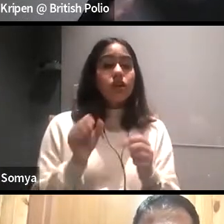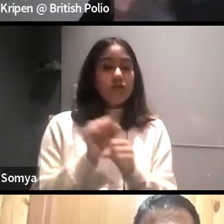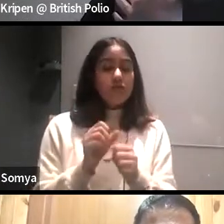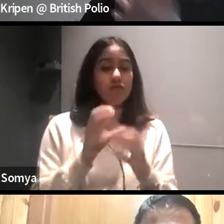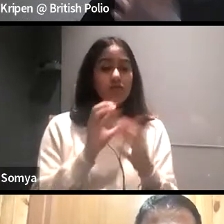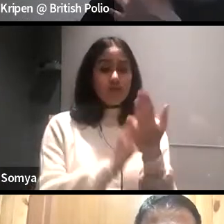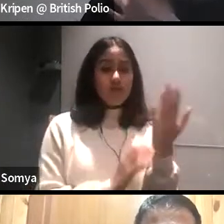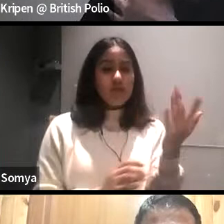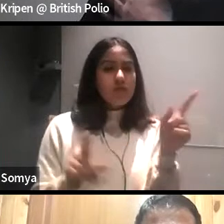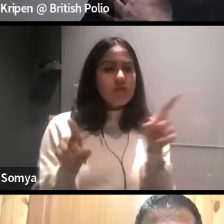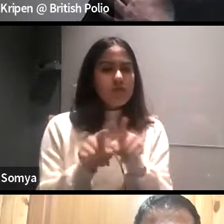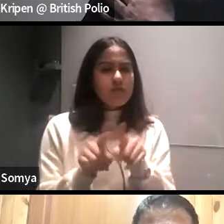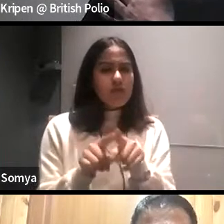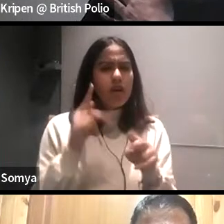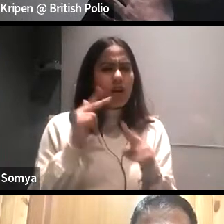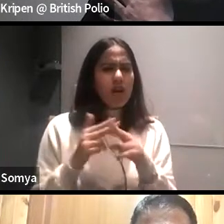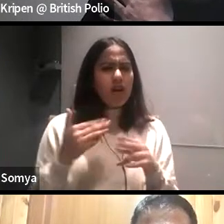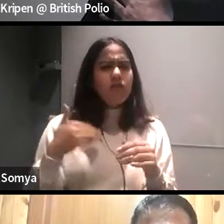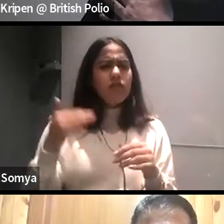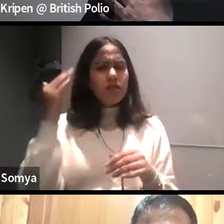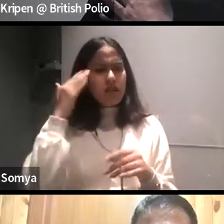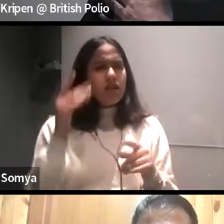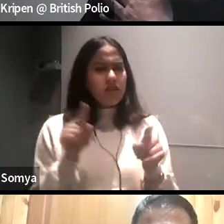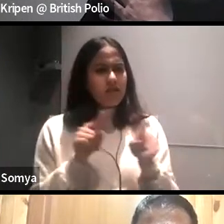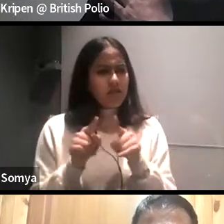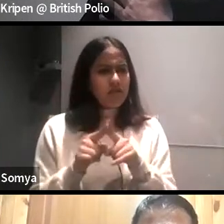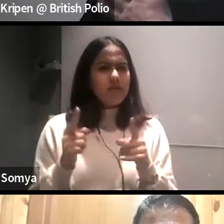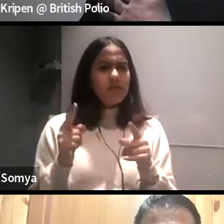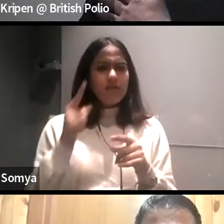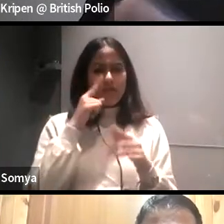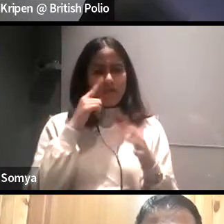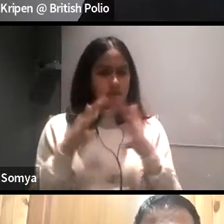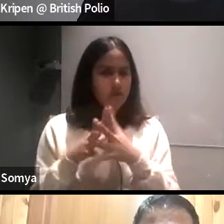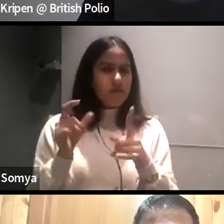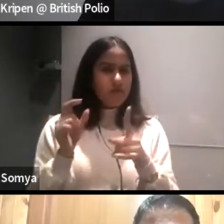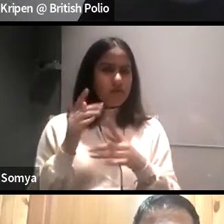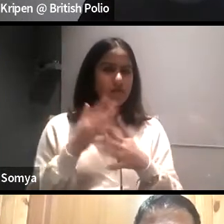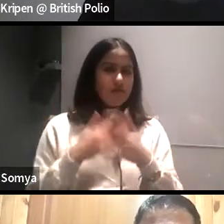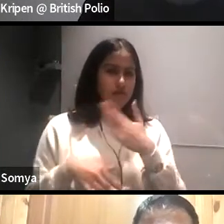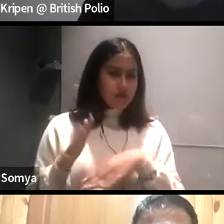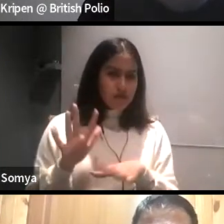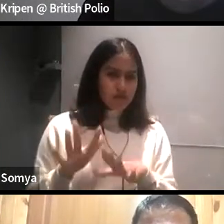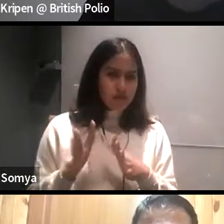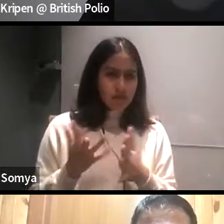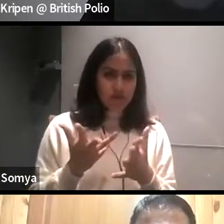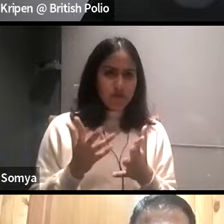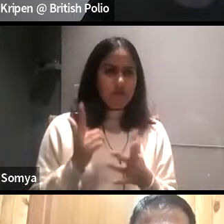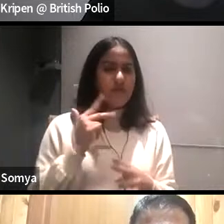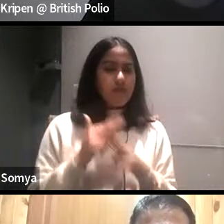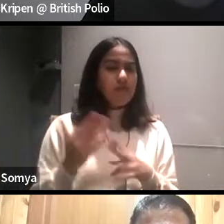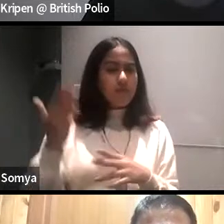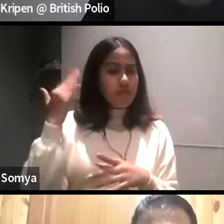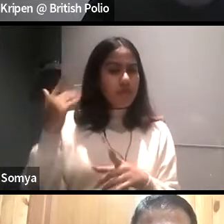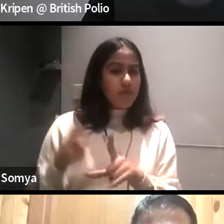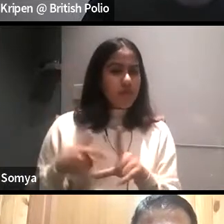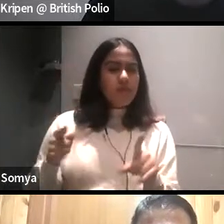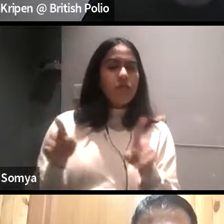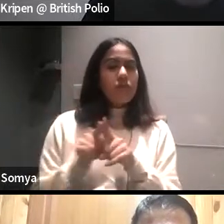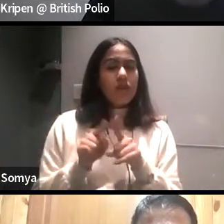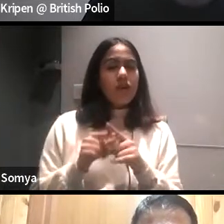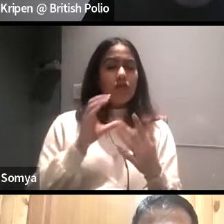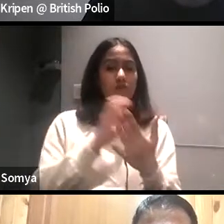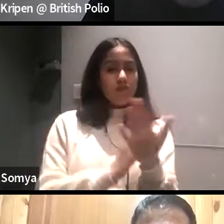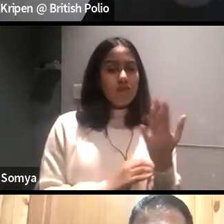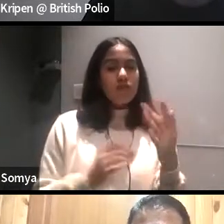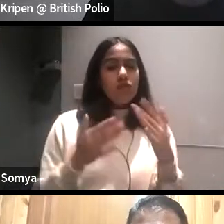courses. And I heard a great example of a woman with a disability, this a few years ago, who was told she could go on a development course